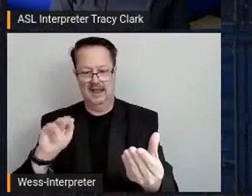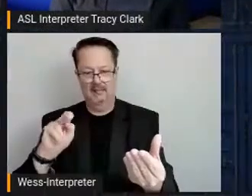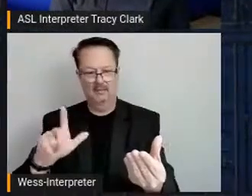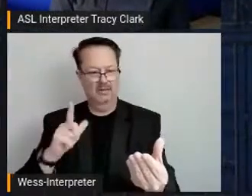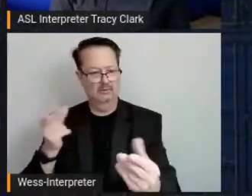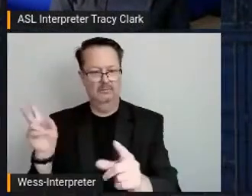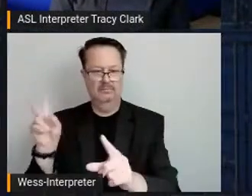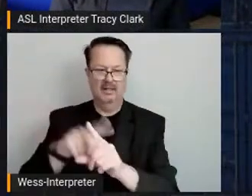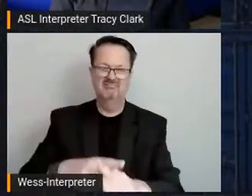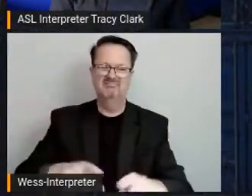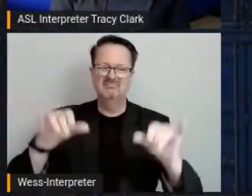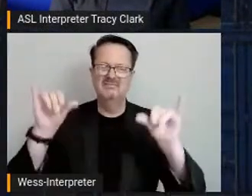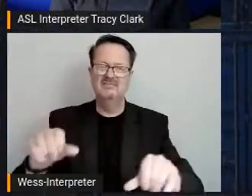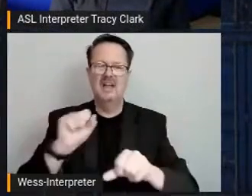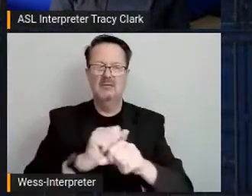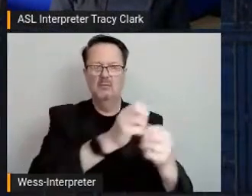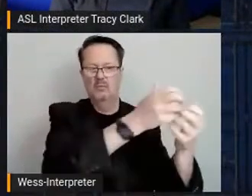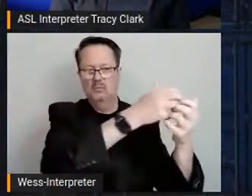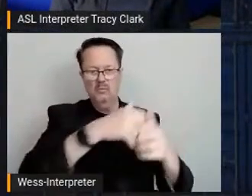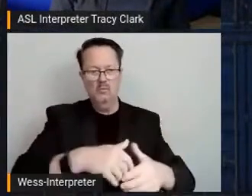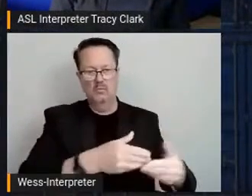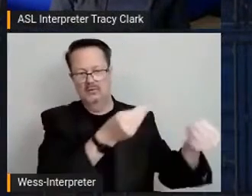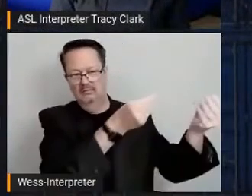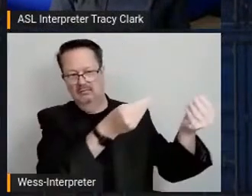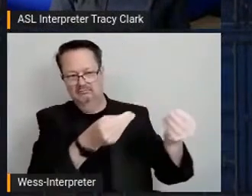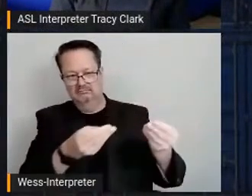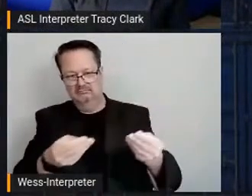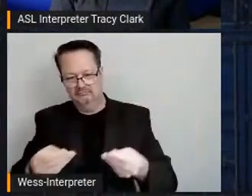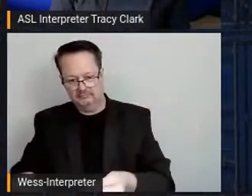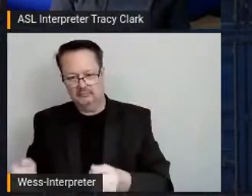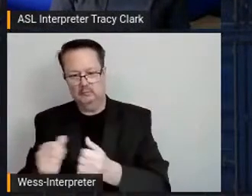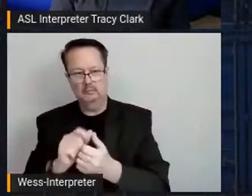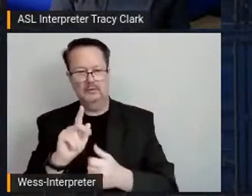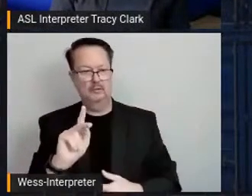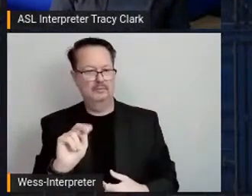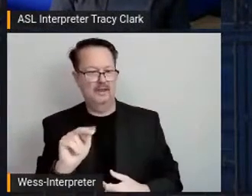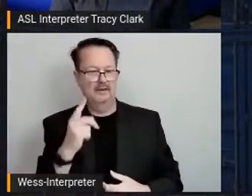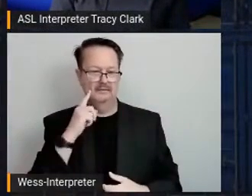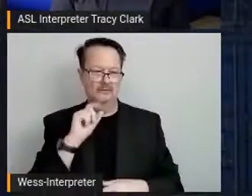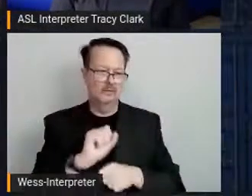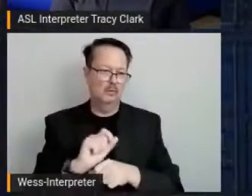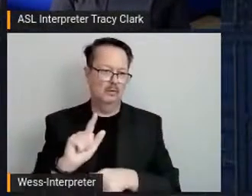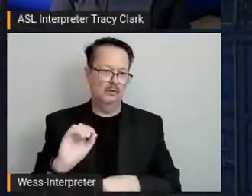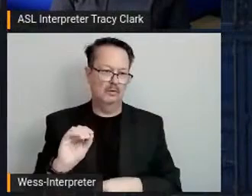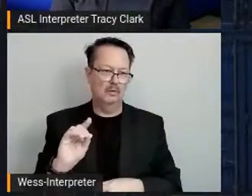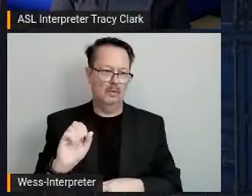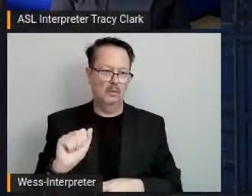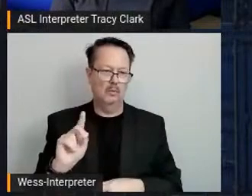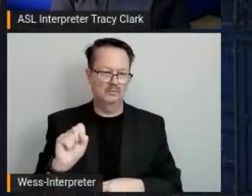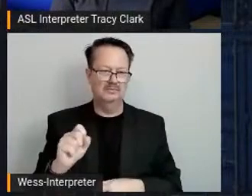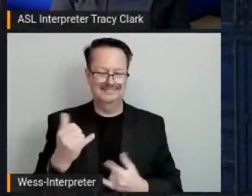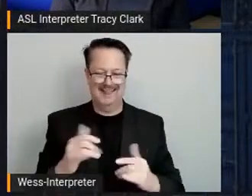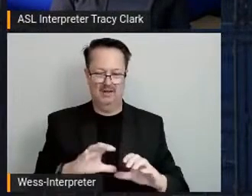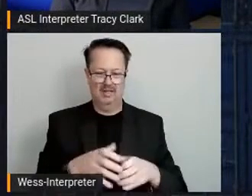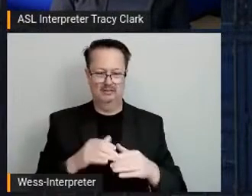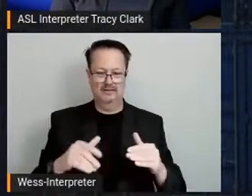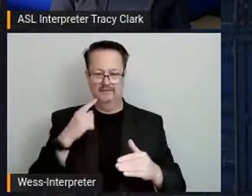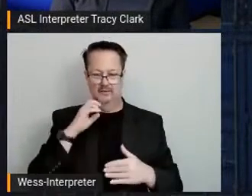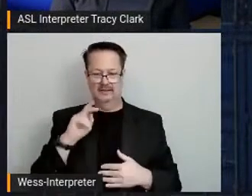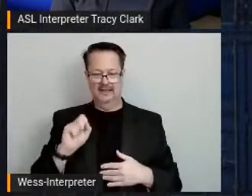is the same workflow, declarative workflow we get with Kubernetes for workloads. We do that at cluster level with EKS